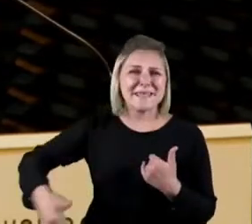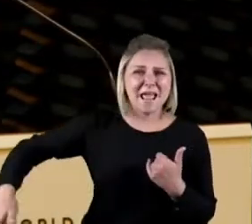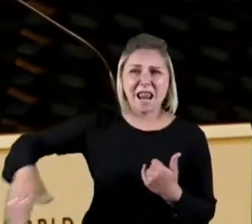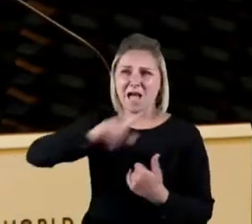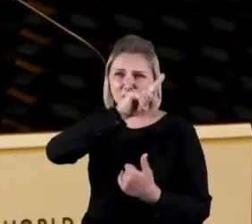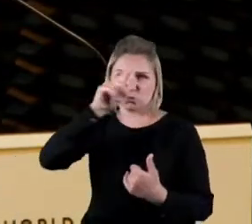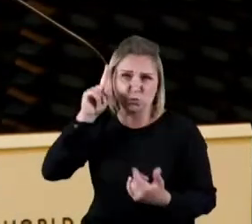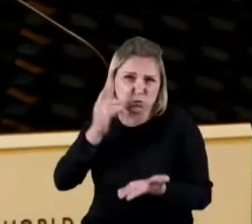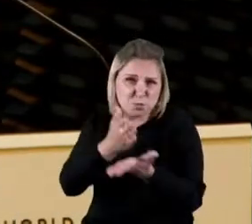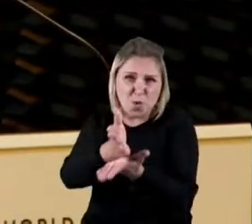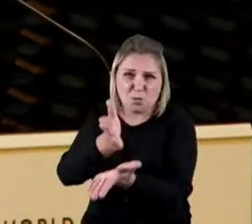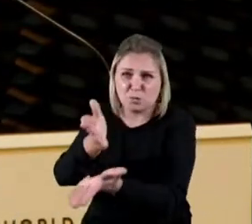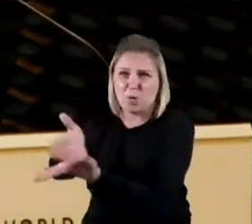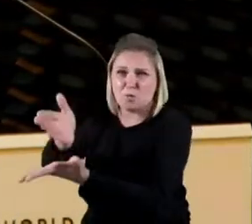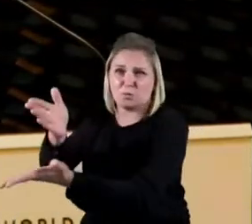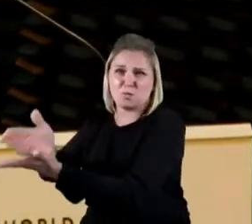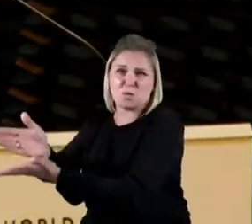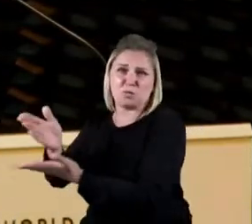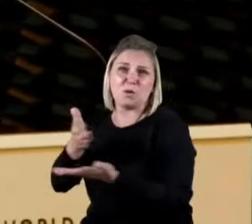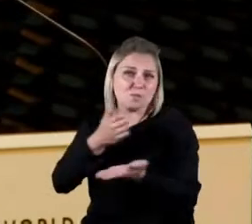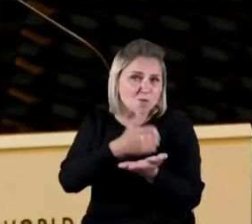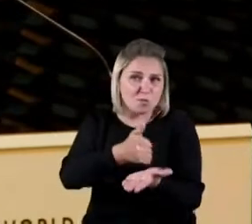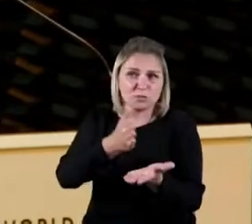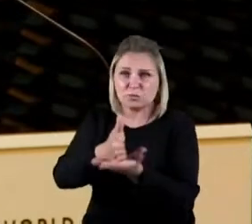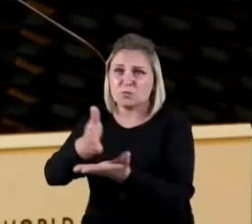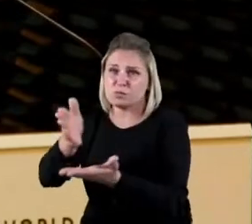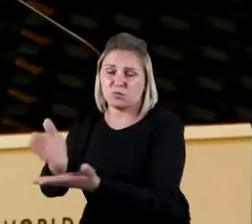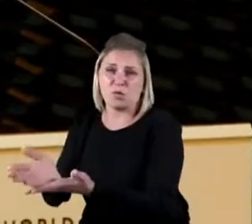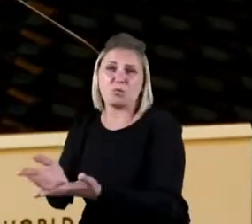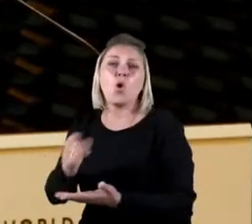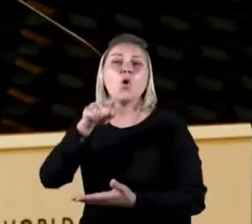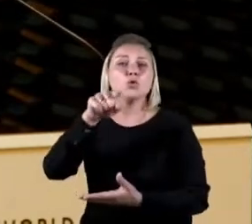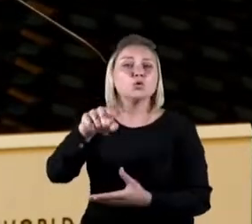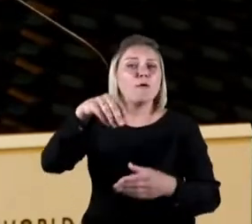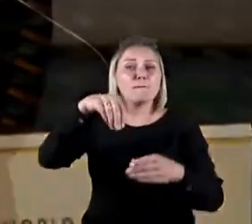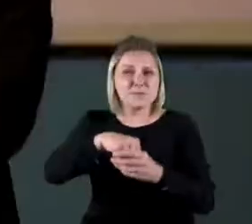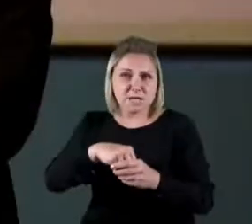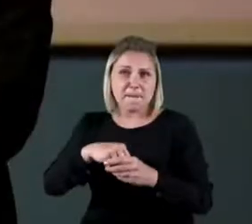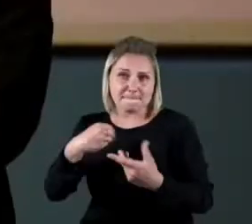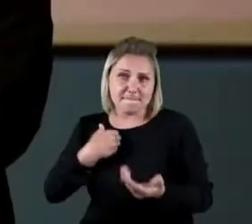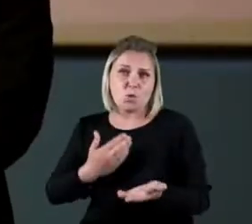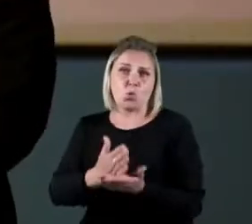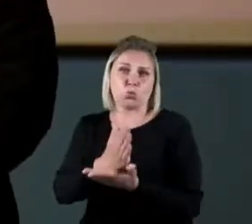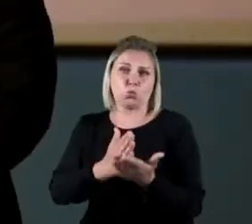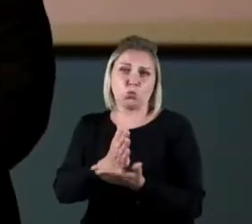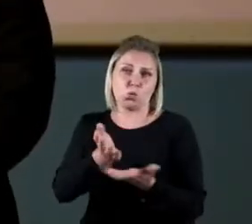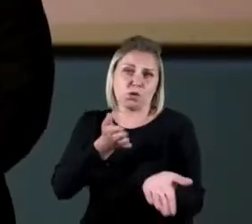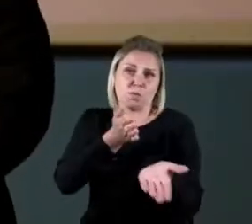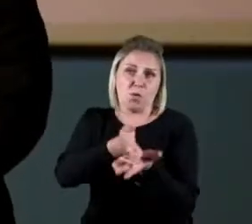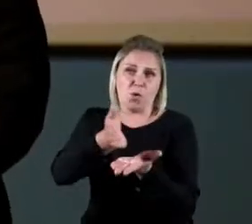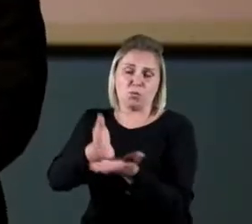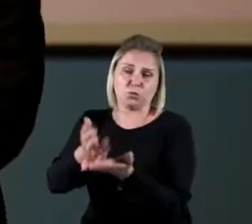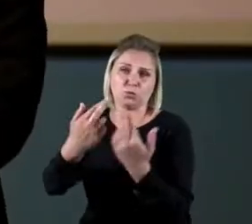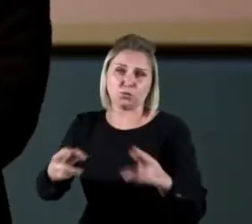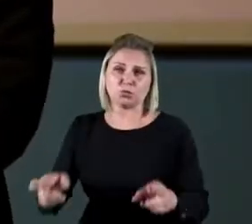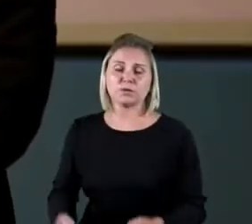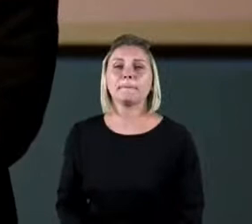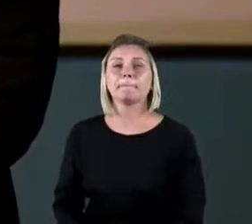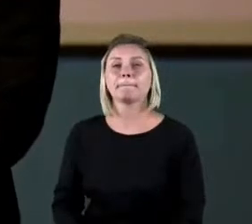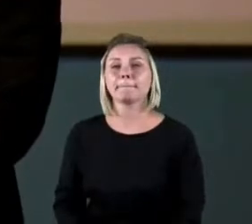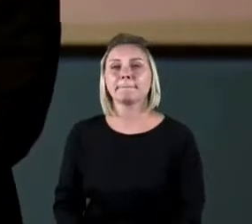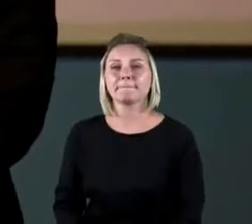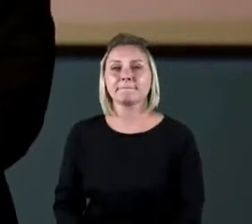1 person out of 10 with our services. We reach these people. We really be able to impulse the